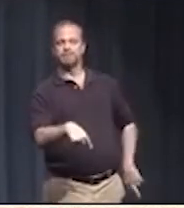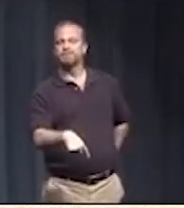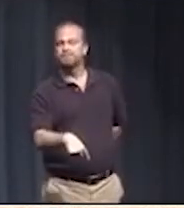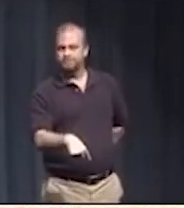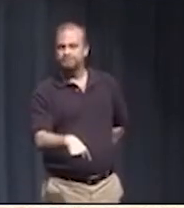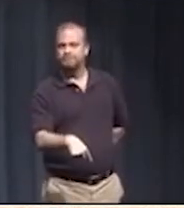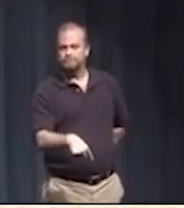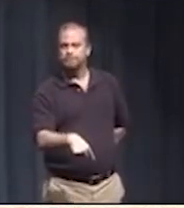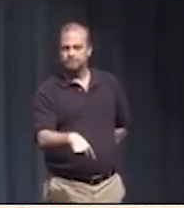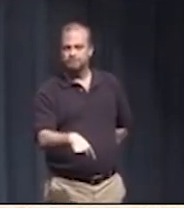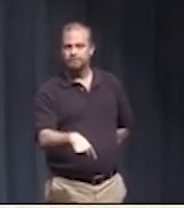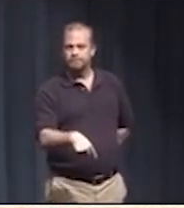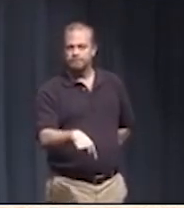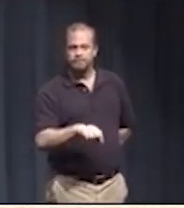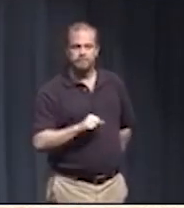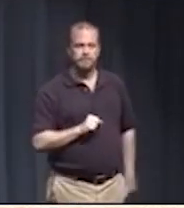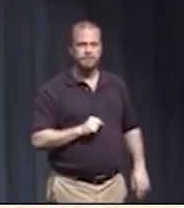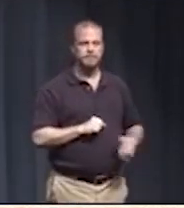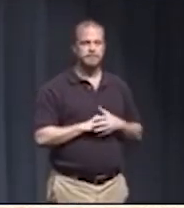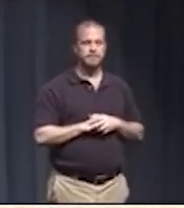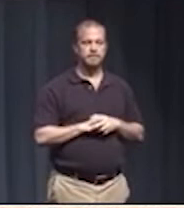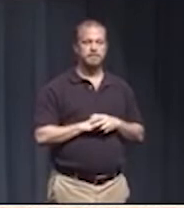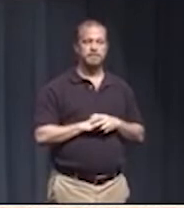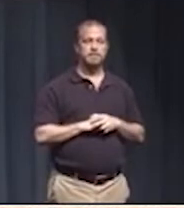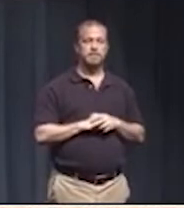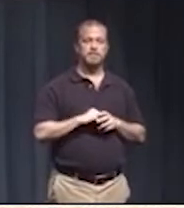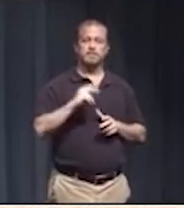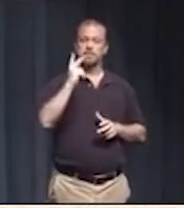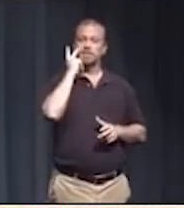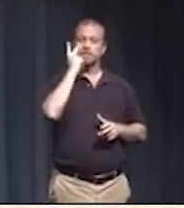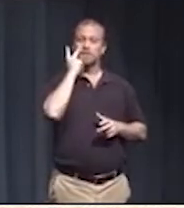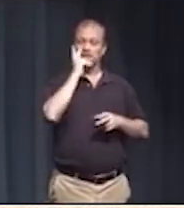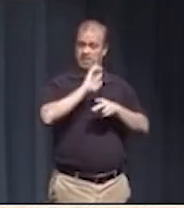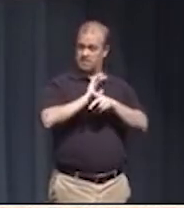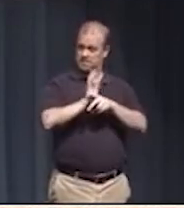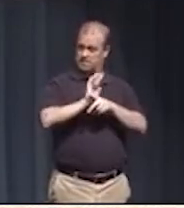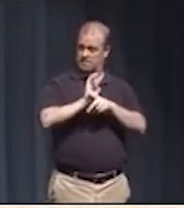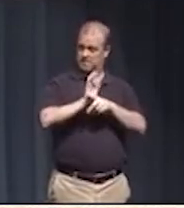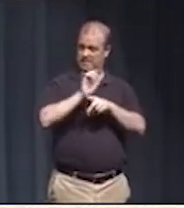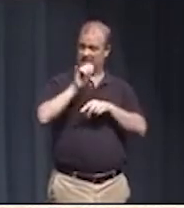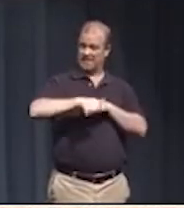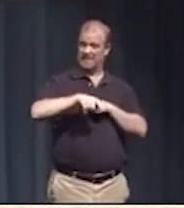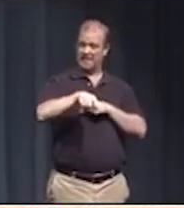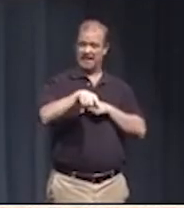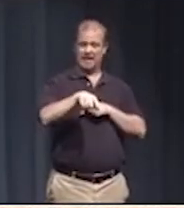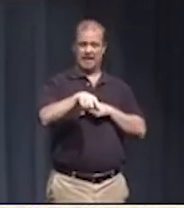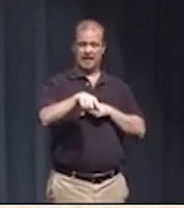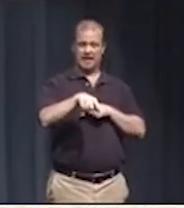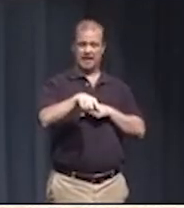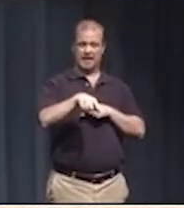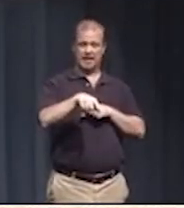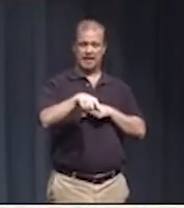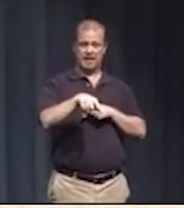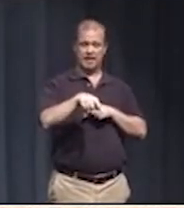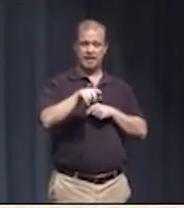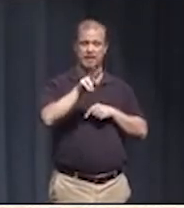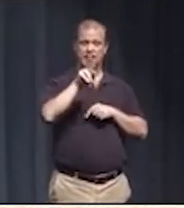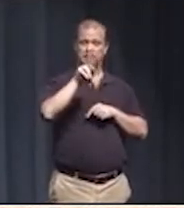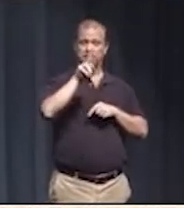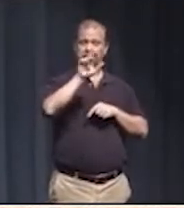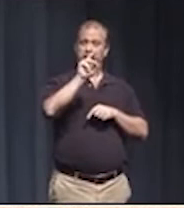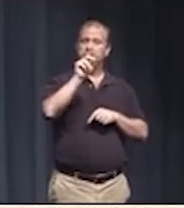Okay? But this is where, you all seen the movie, any of you all ever seen that, the series Band of